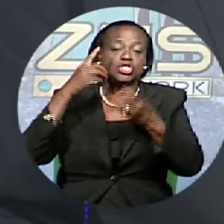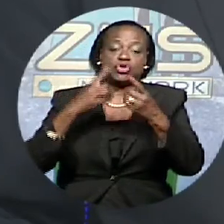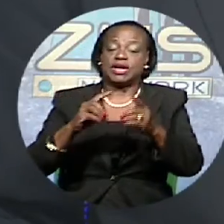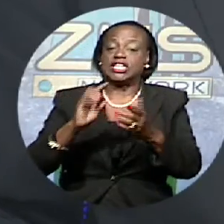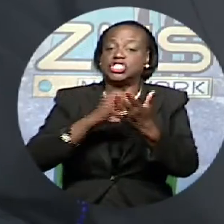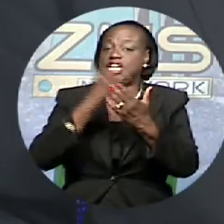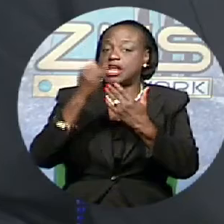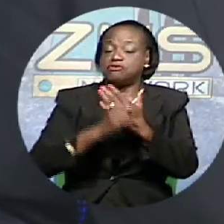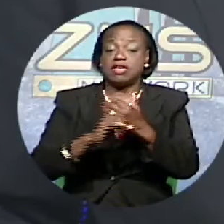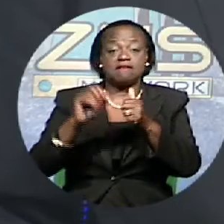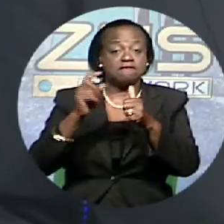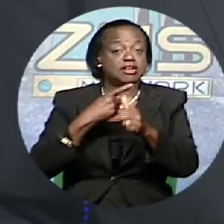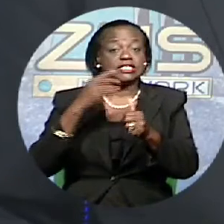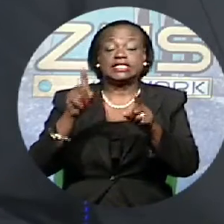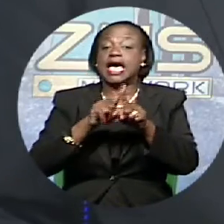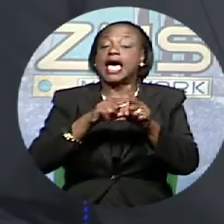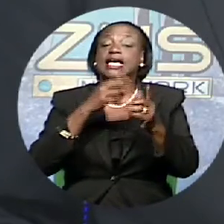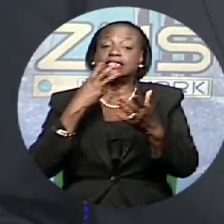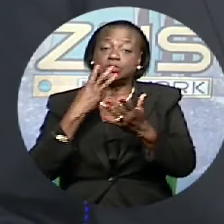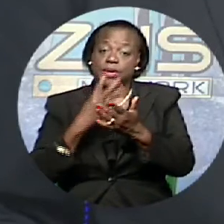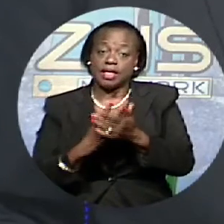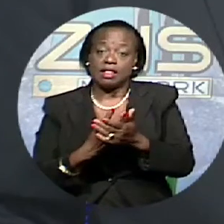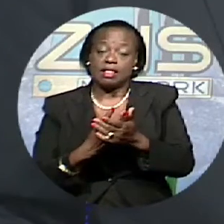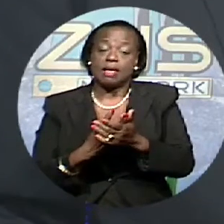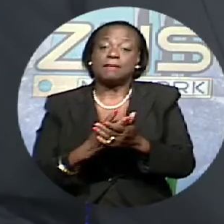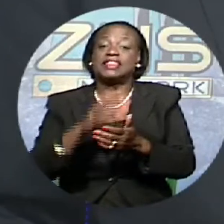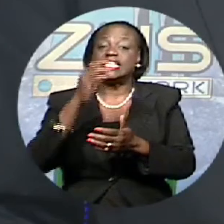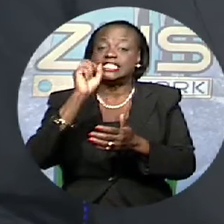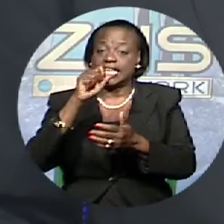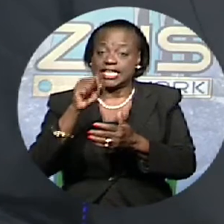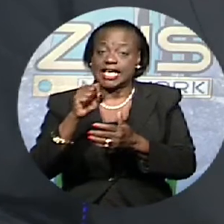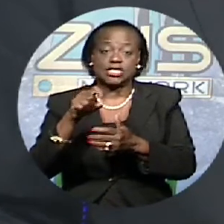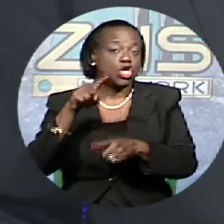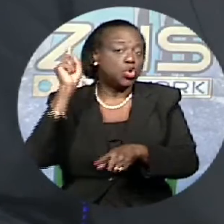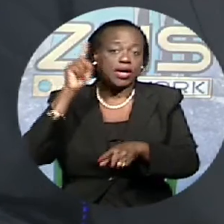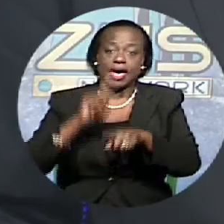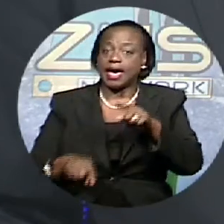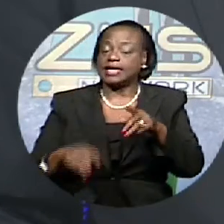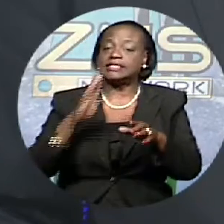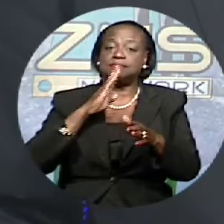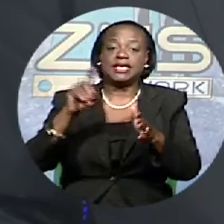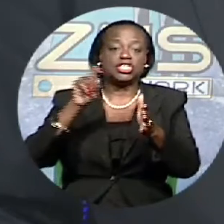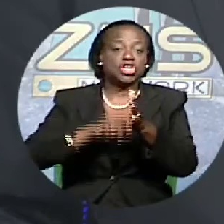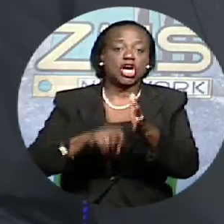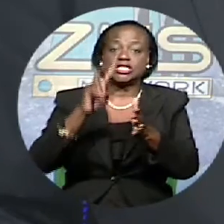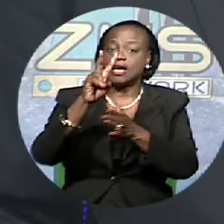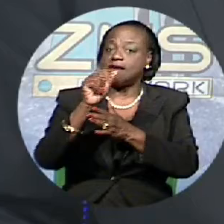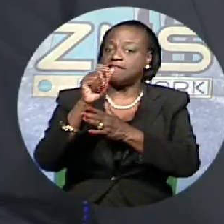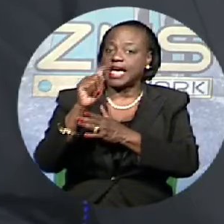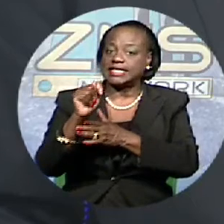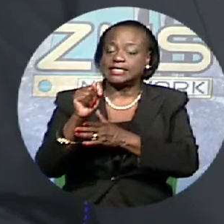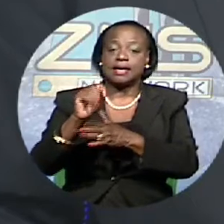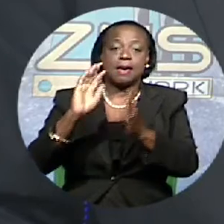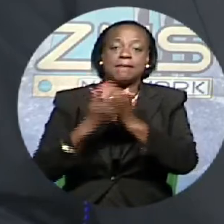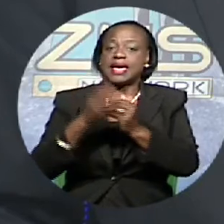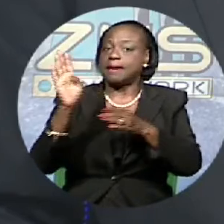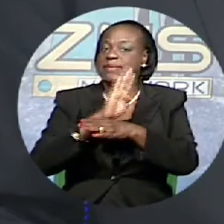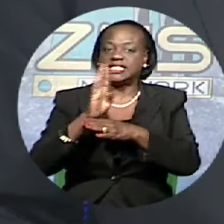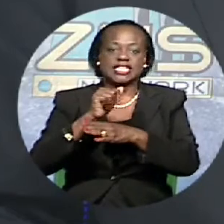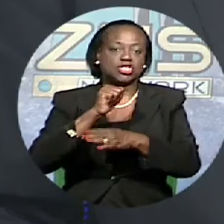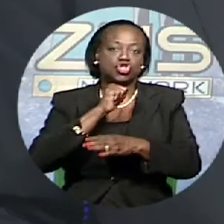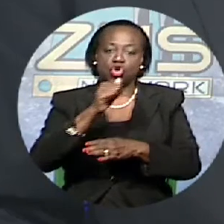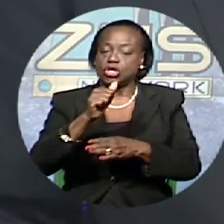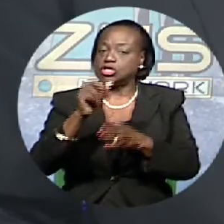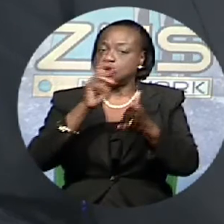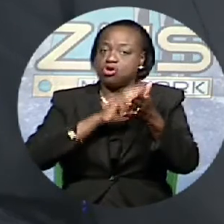other cases. Consumers should also know that you cannot be charged VAT by a business that has not registered. The proof of registration is a